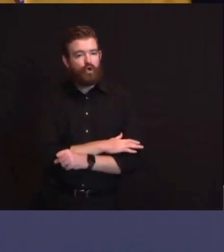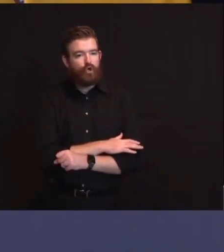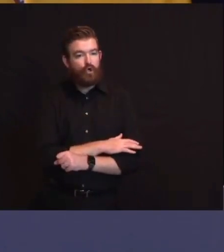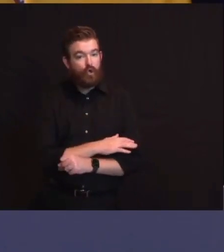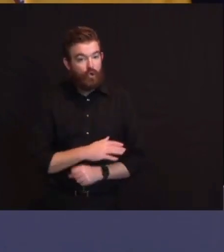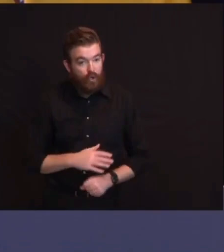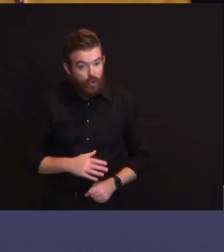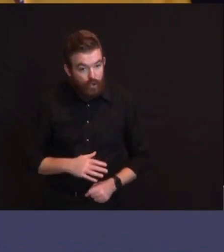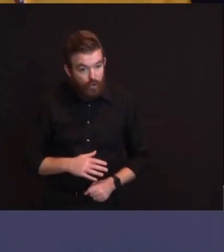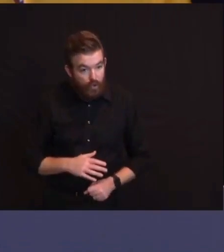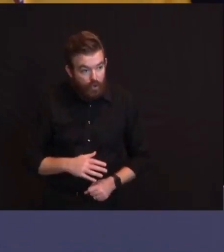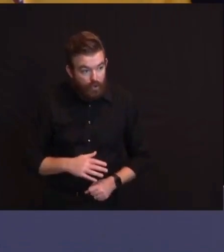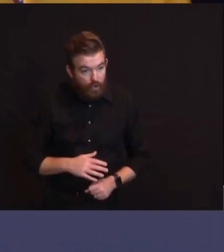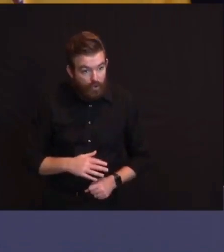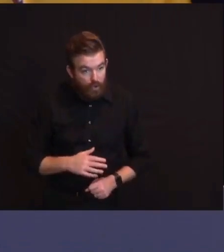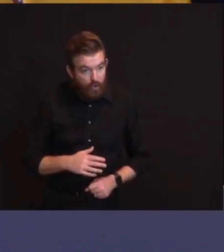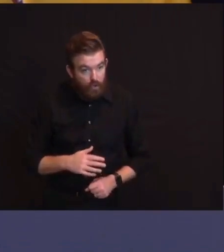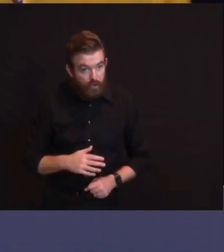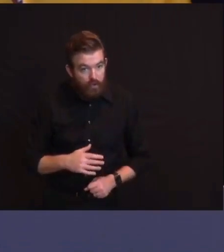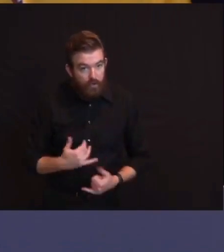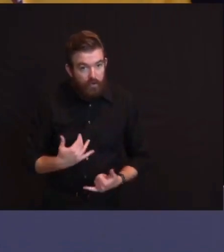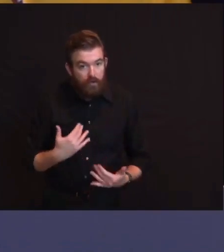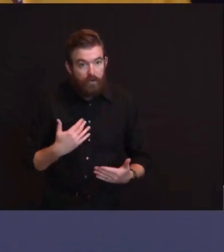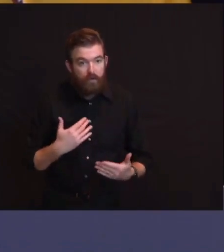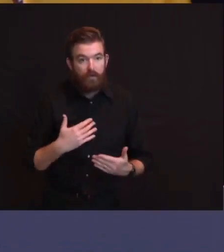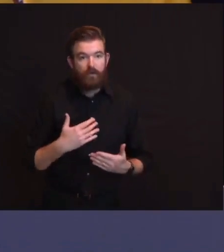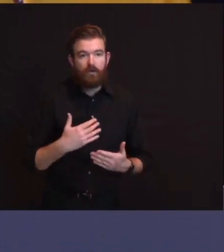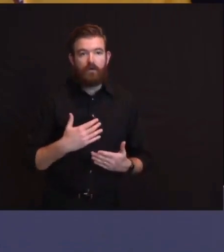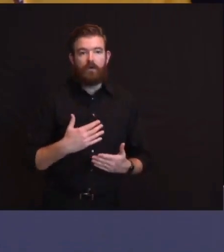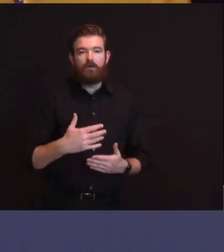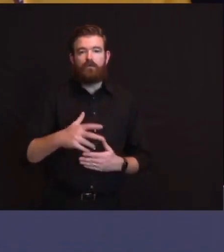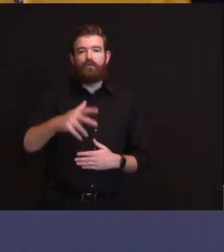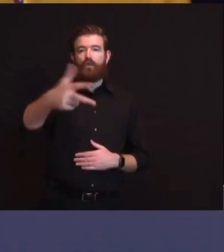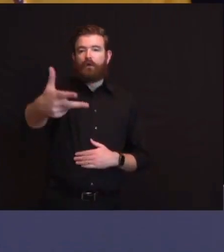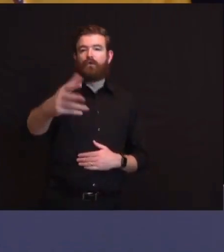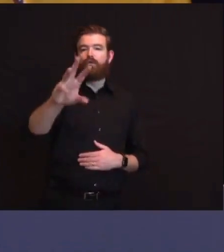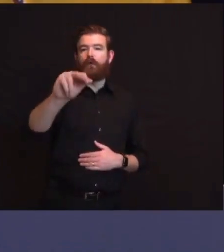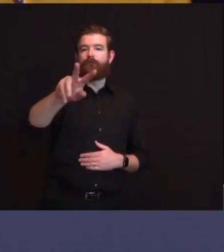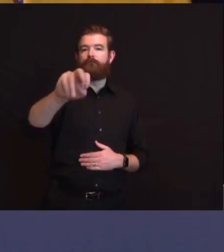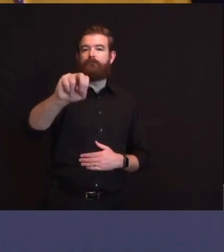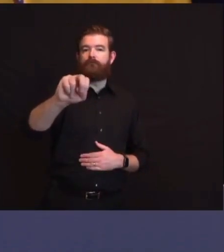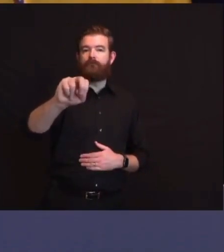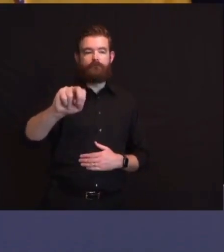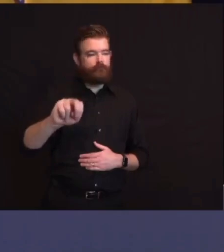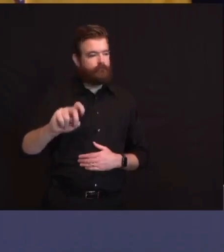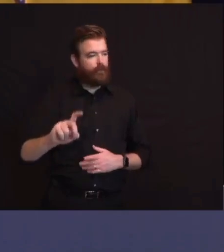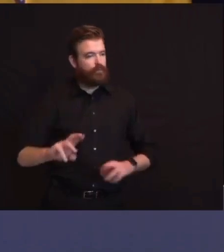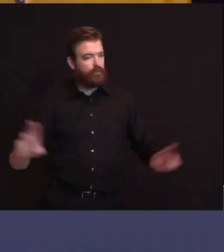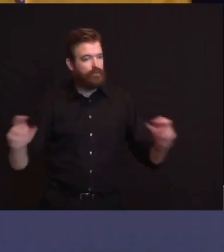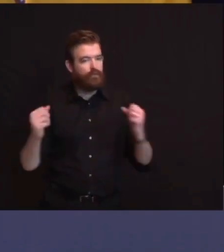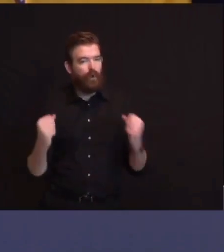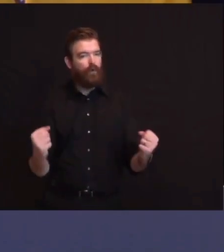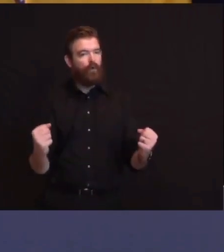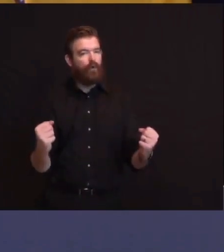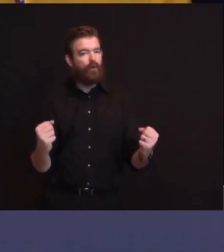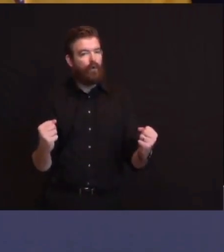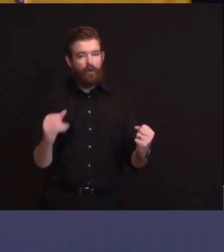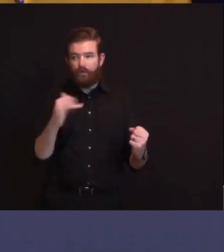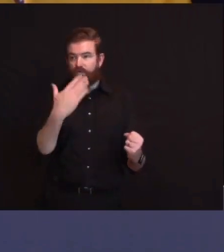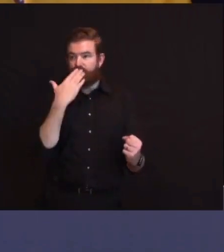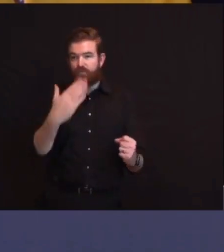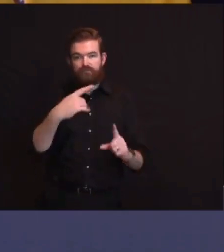a wave or a surge, in a very strong position, and that's a good thing, thank God. So thank you for